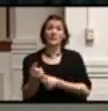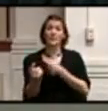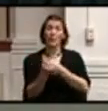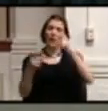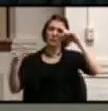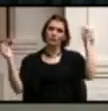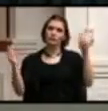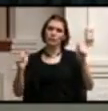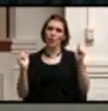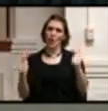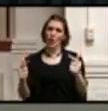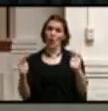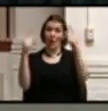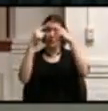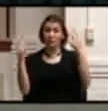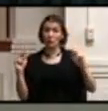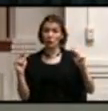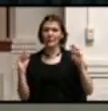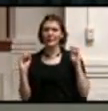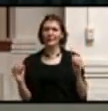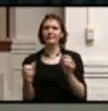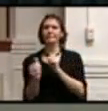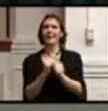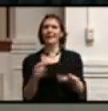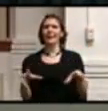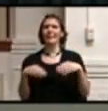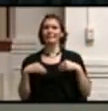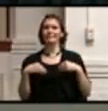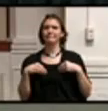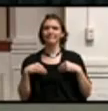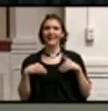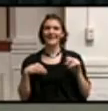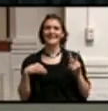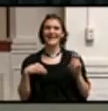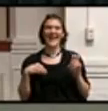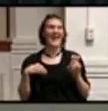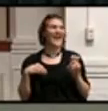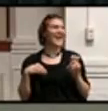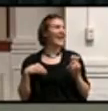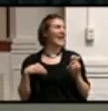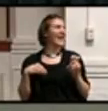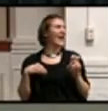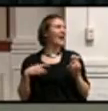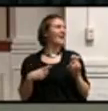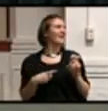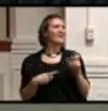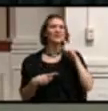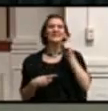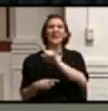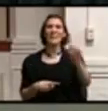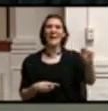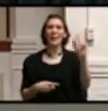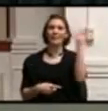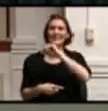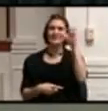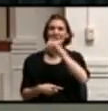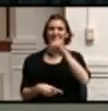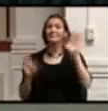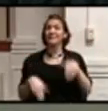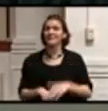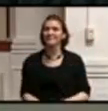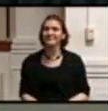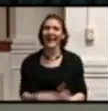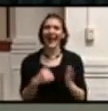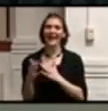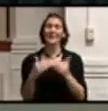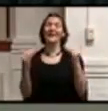aye. Aye. Aye. Anybody opposed or abstaining? That carries 4-0. See, Dave's missing all the interesting business. He went to the bathroom, you know. And